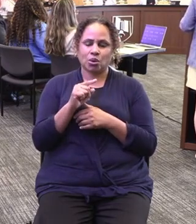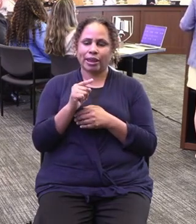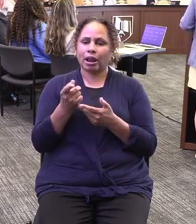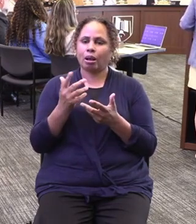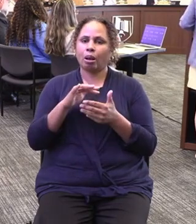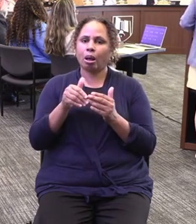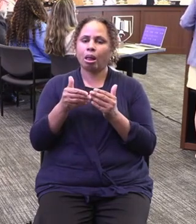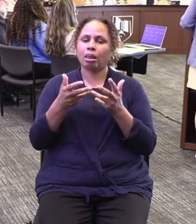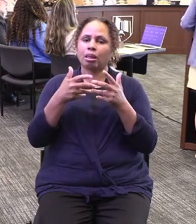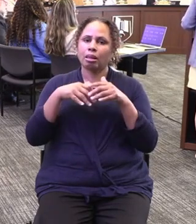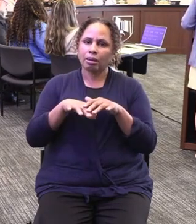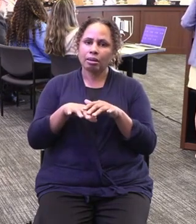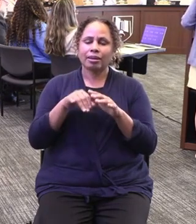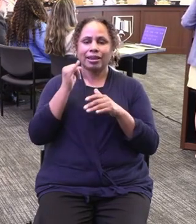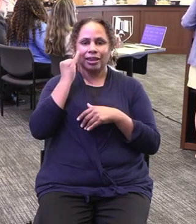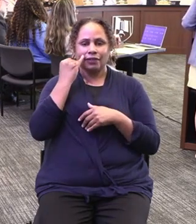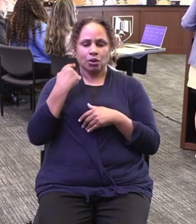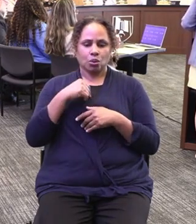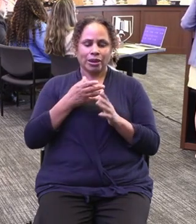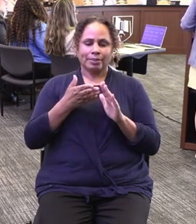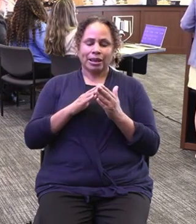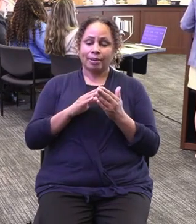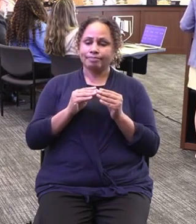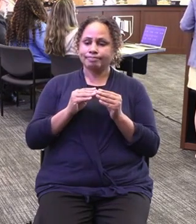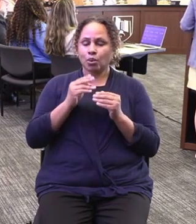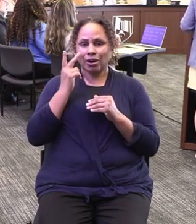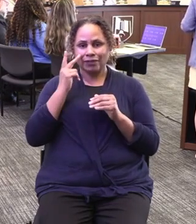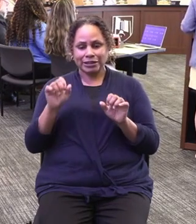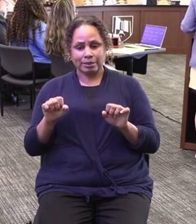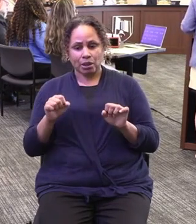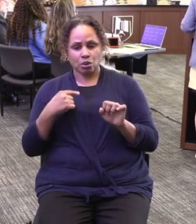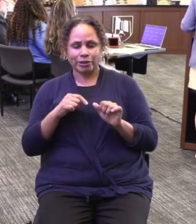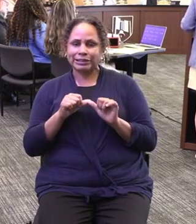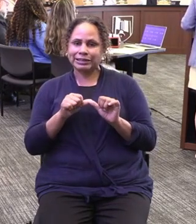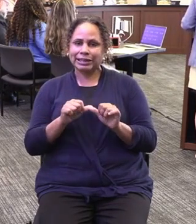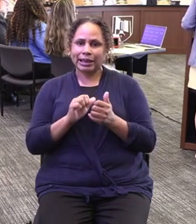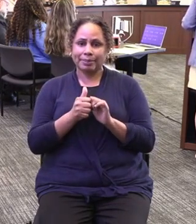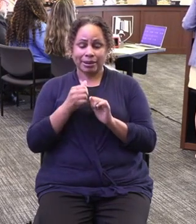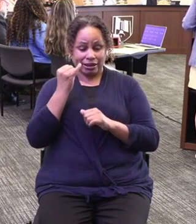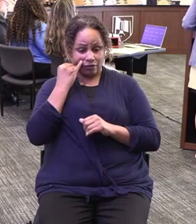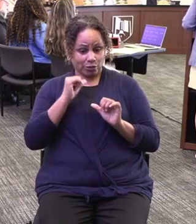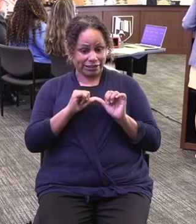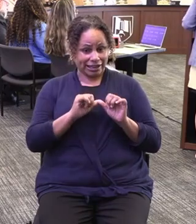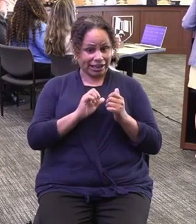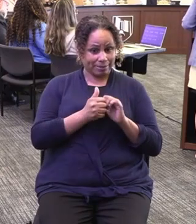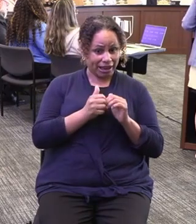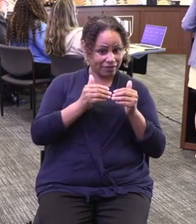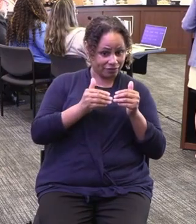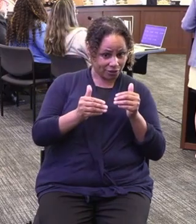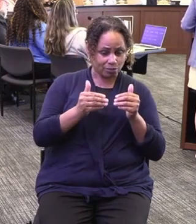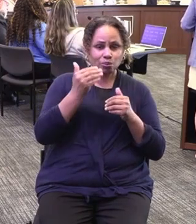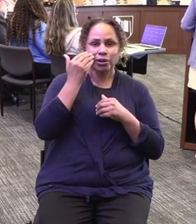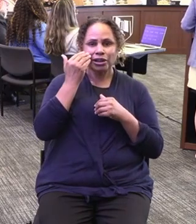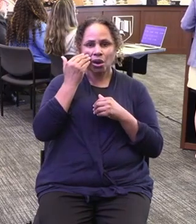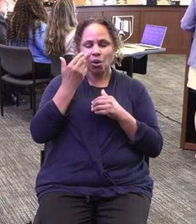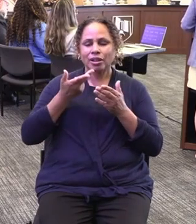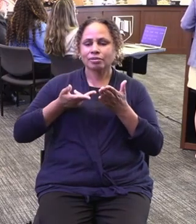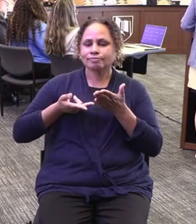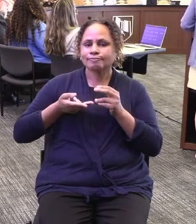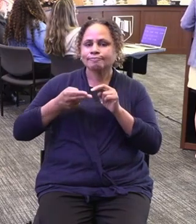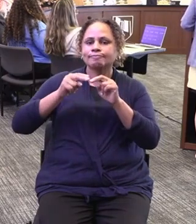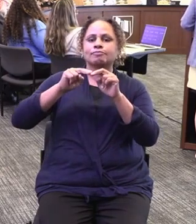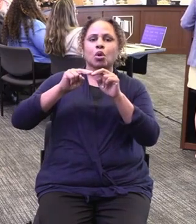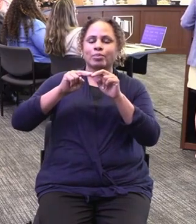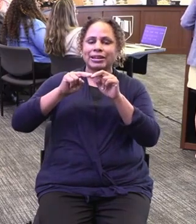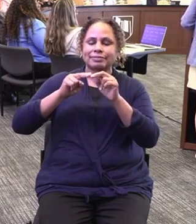we are more visible, we can stay competitive. If we can stay competitive, we know that enrollment will stabilize. And that's what